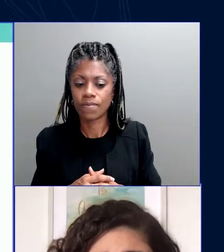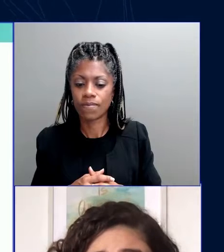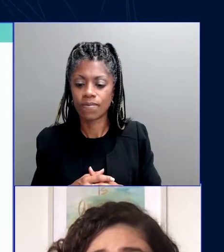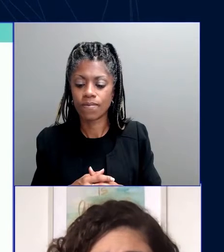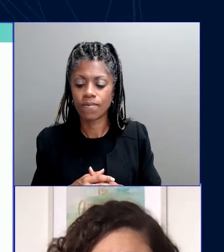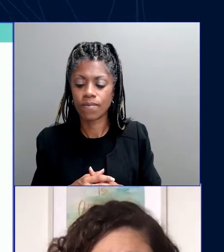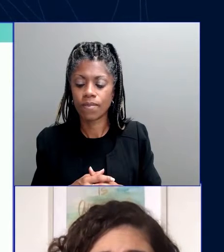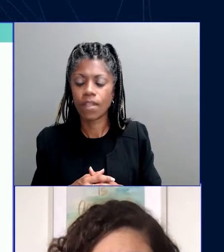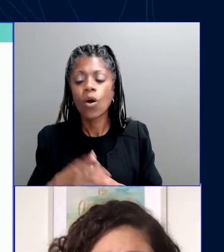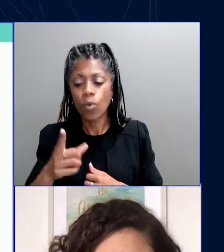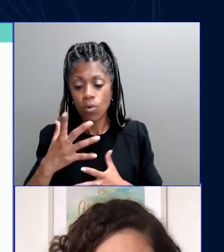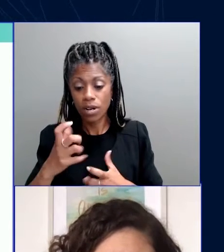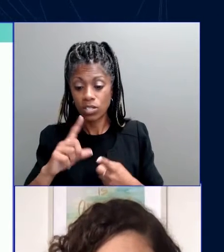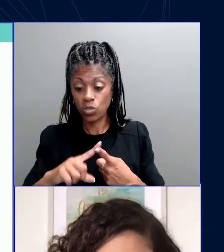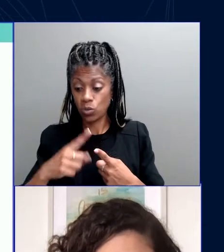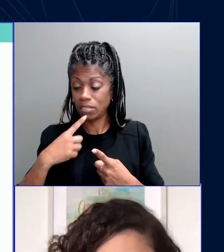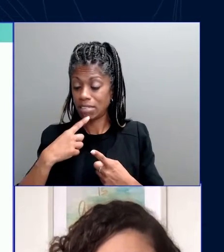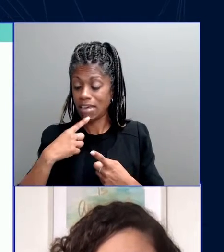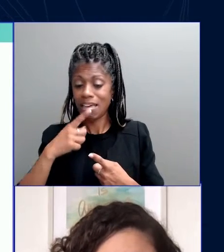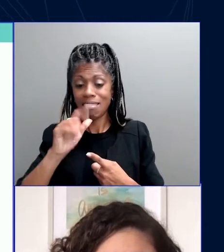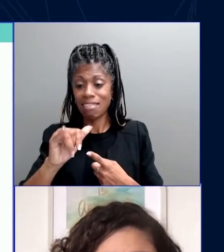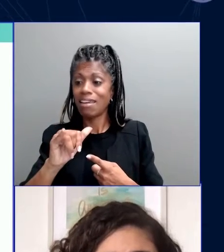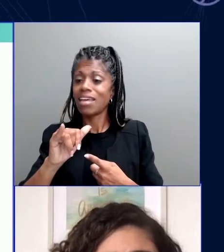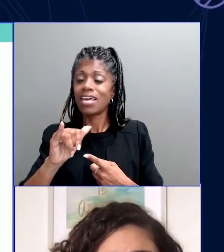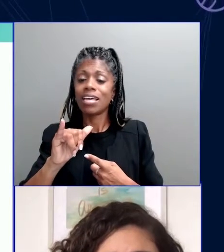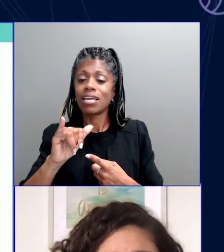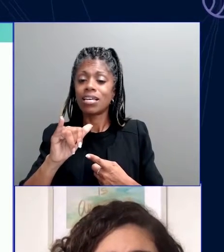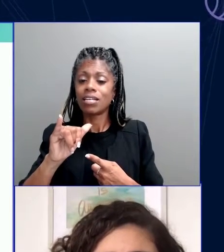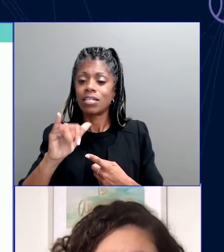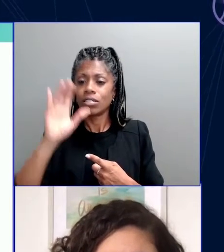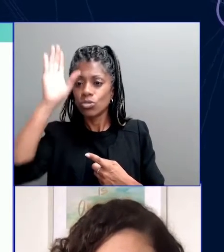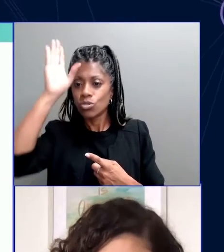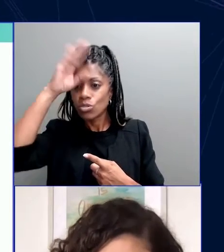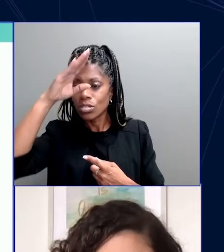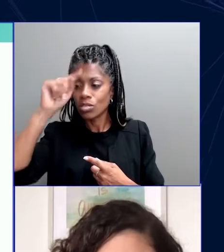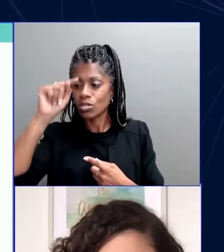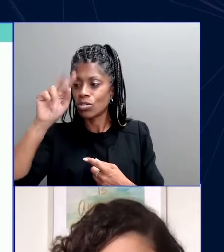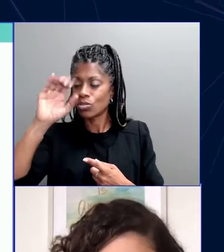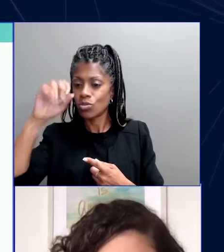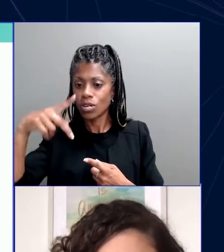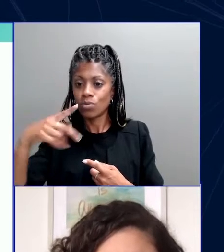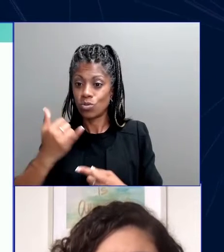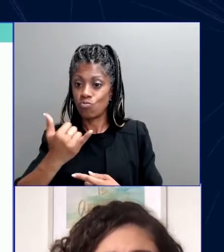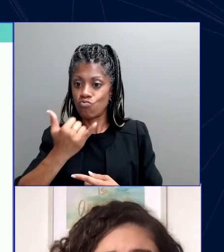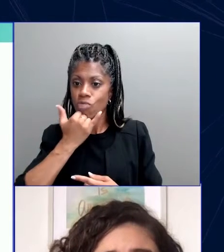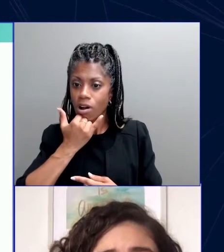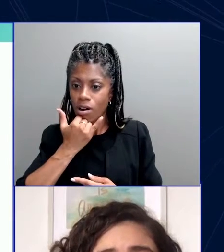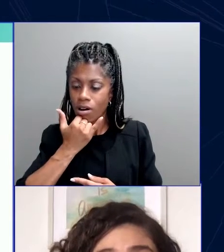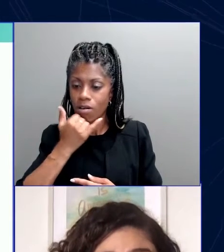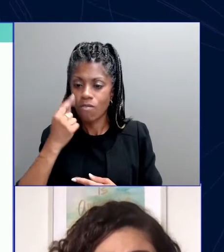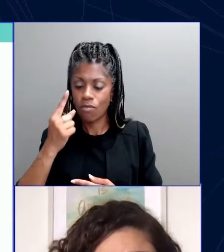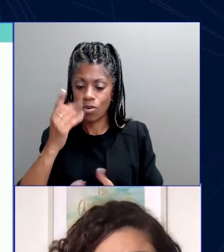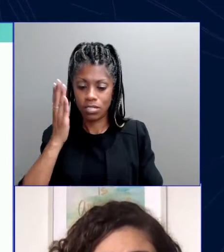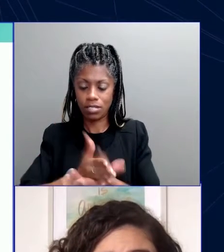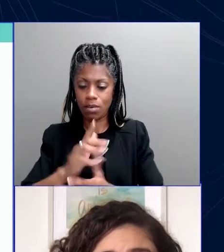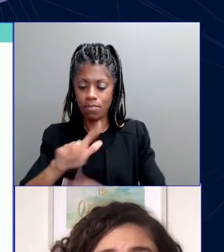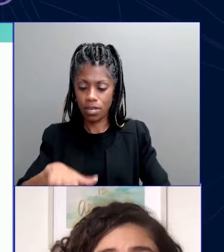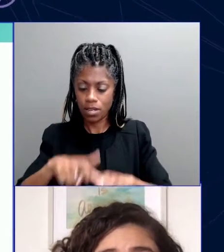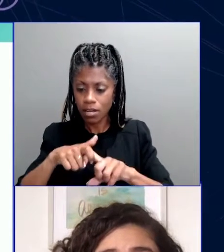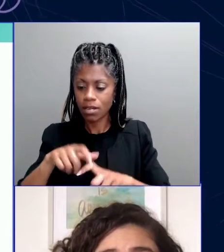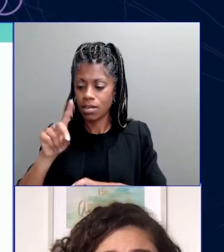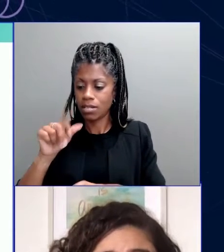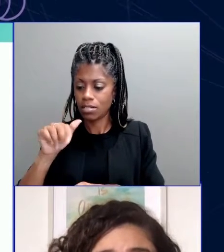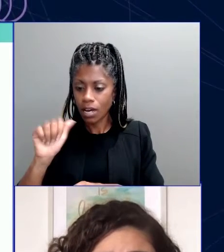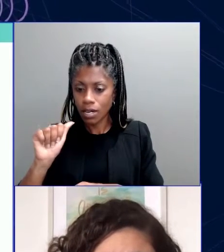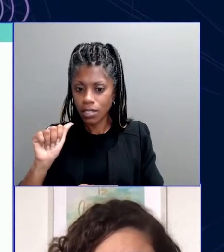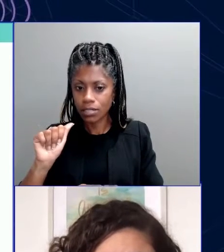Trump was wrong to end the DACA program. And now we head to the Supreme Court. All of this work was done over